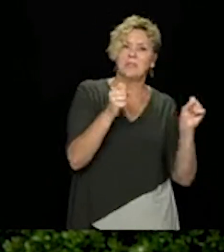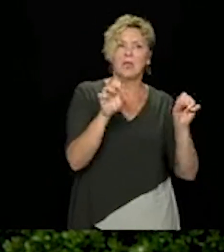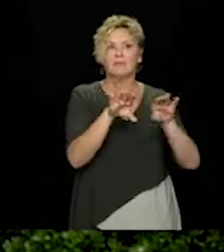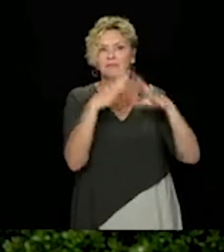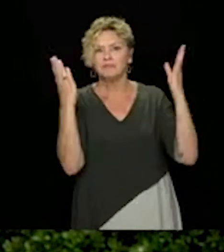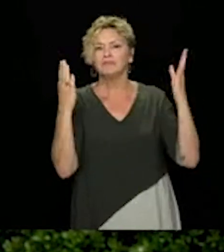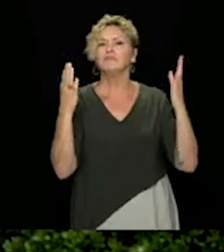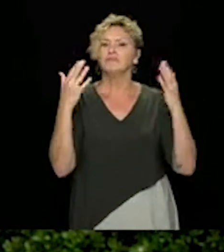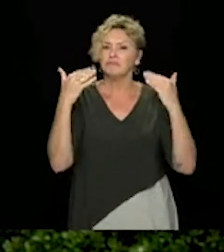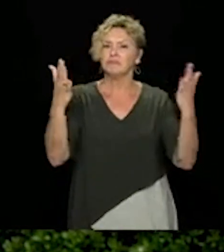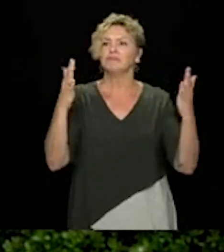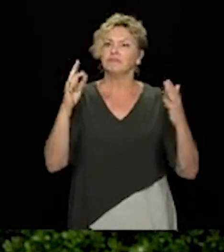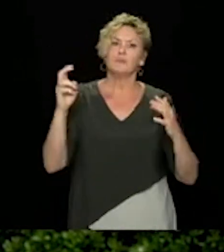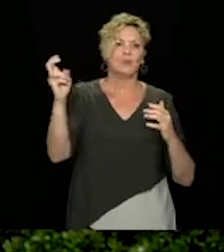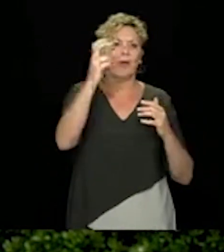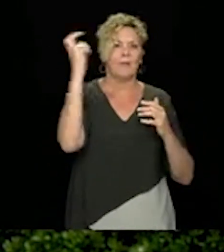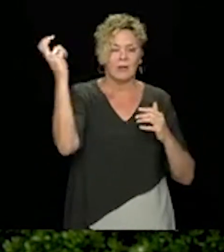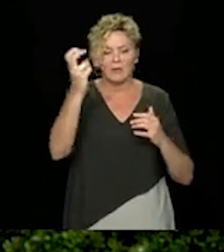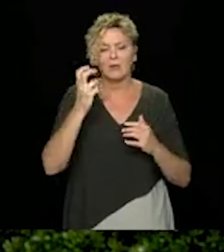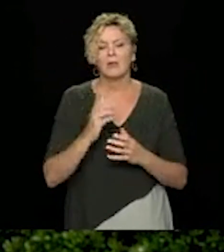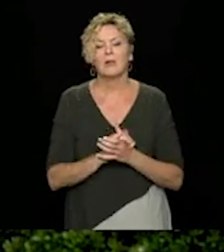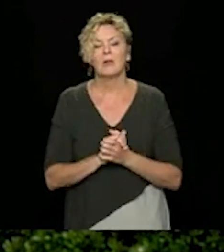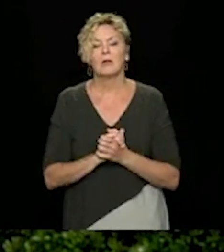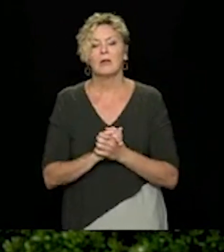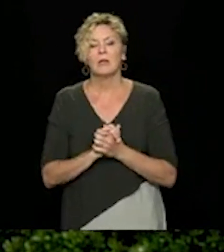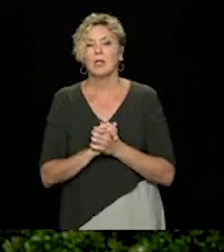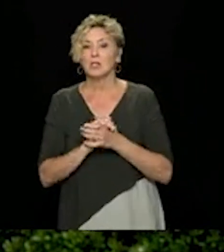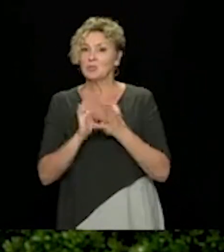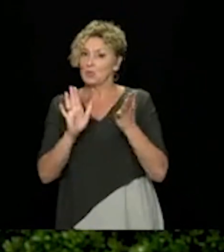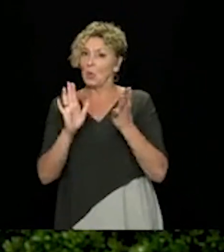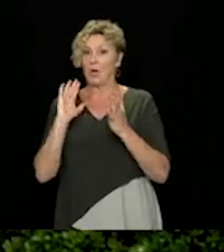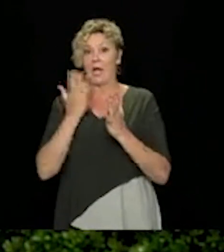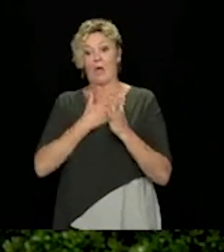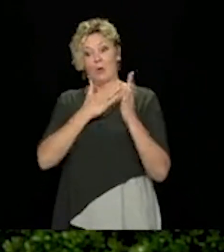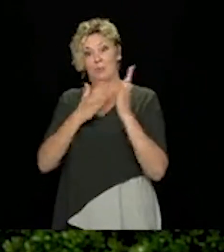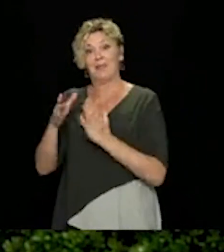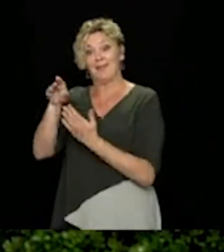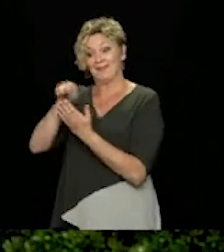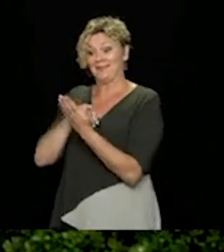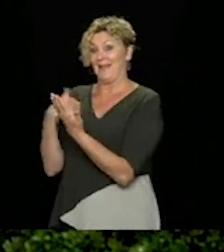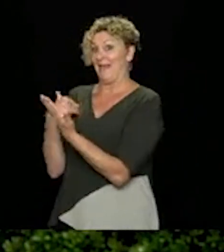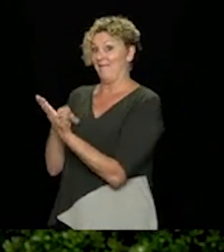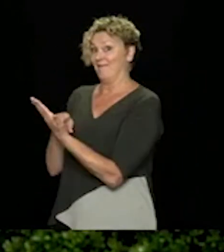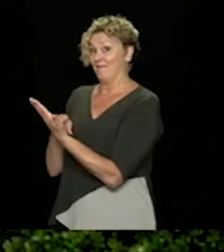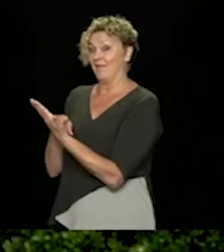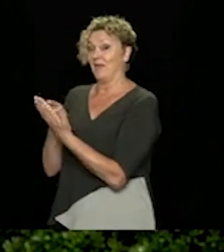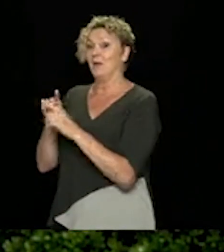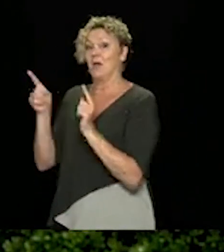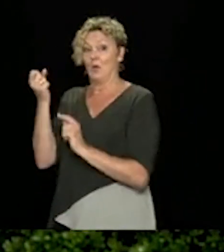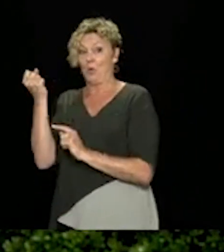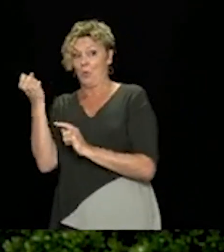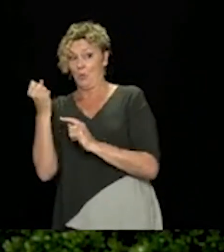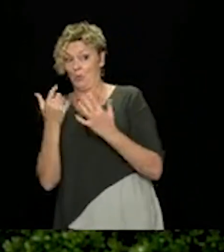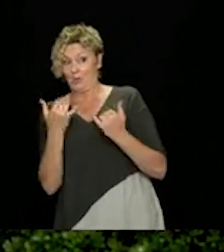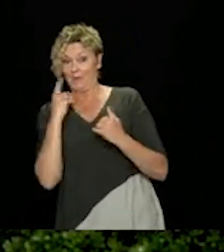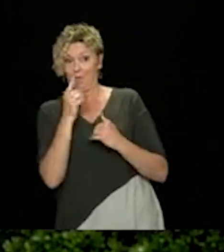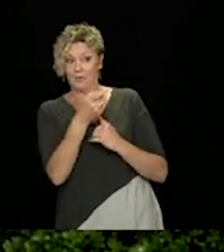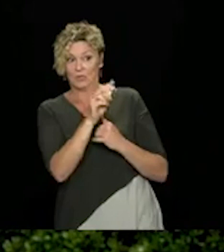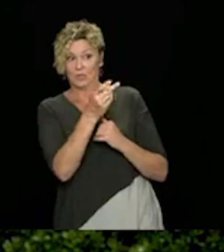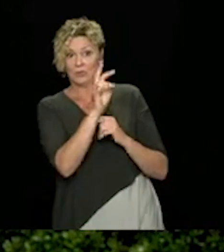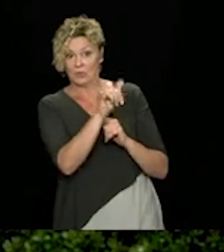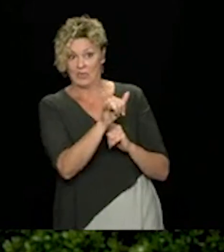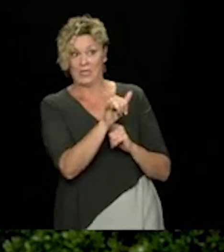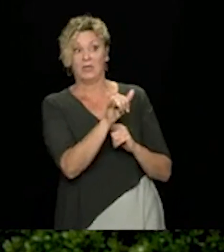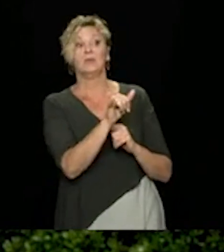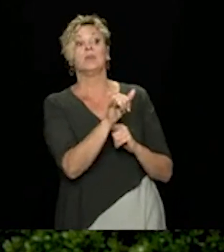a very aggressive marketing plan that's ready to go. It's in the can. As soon as we get the high sign from Cabinet through advice from Dr. Henry,